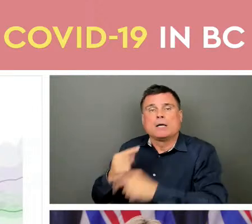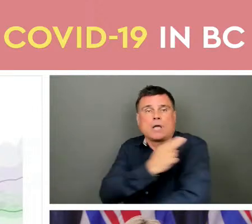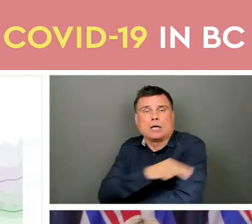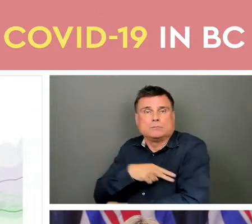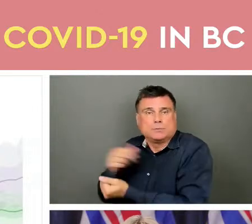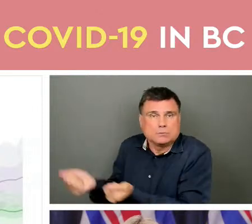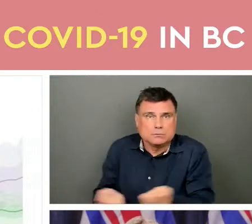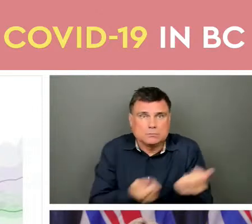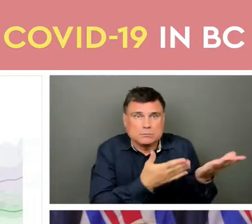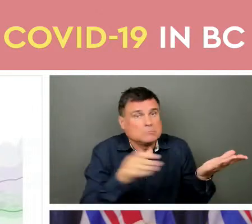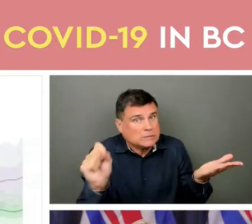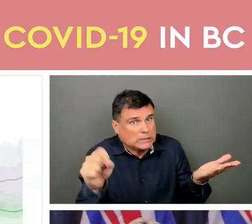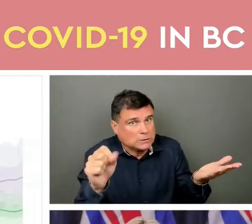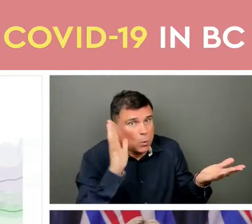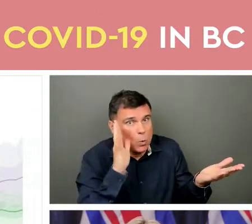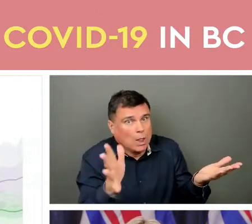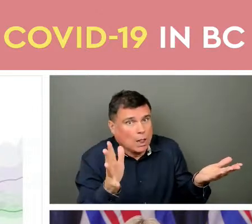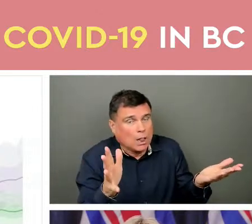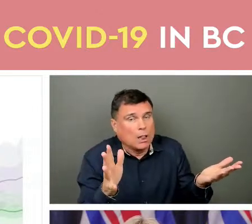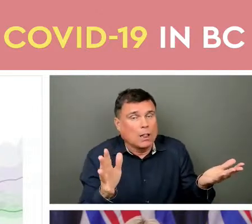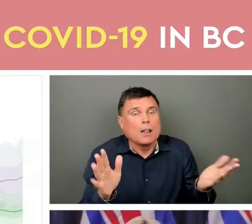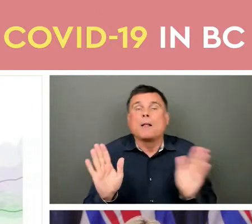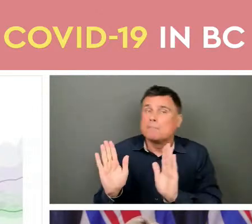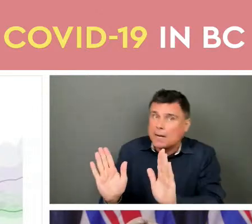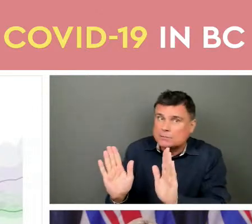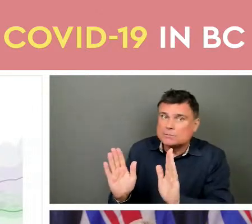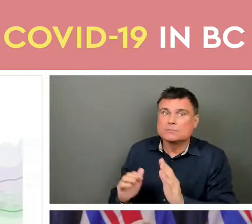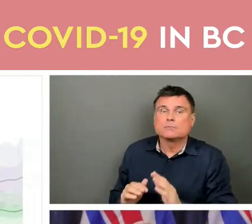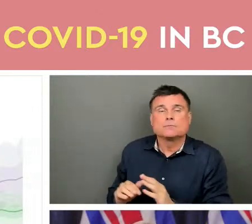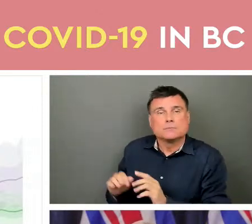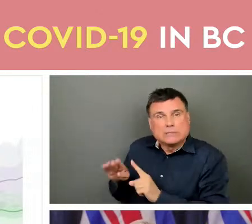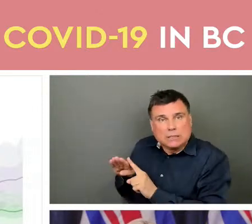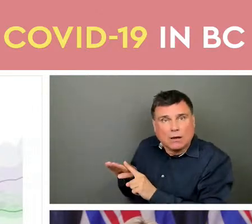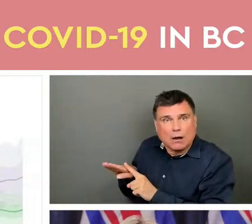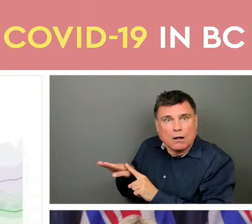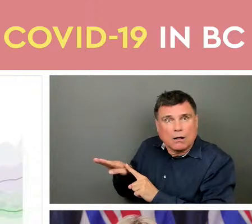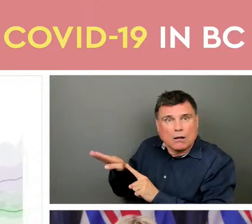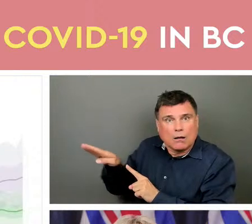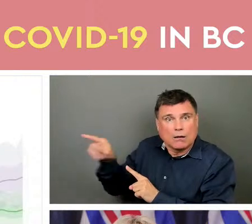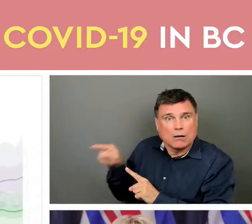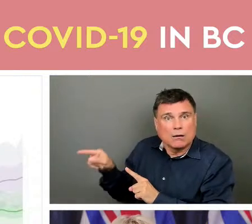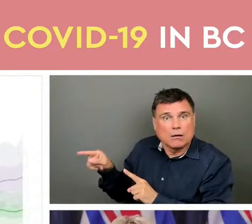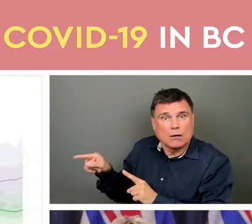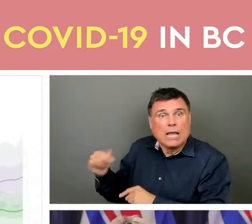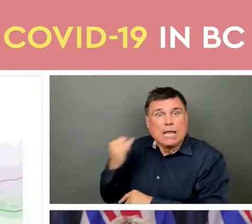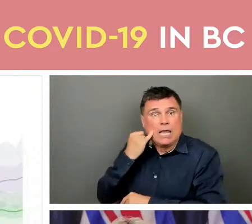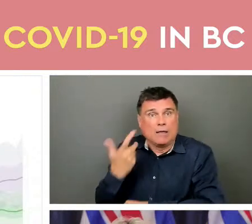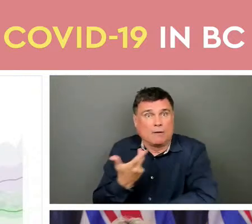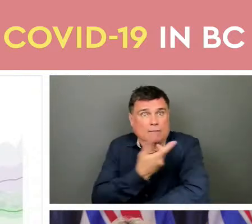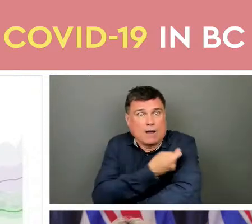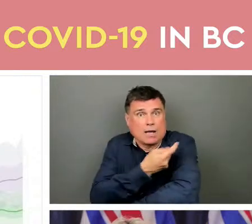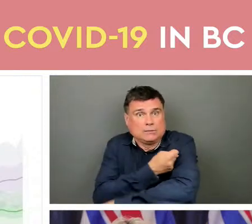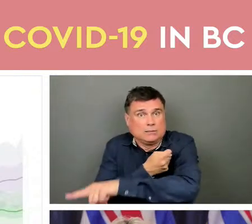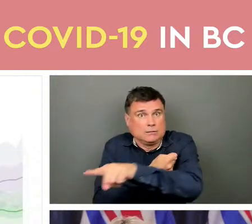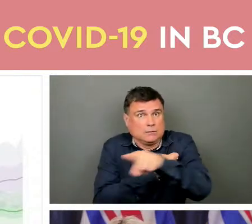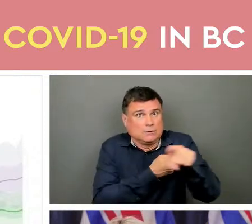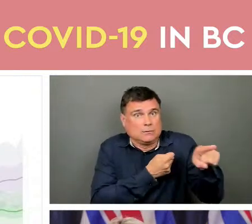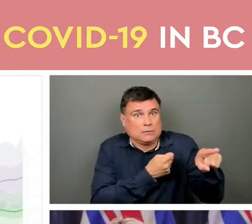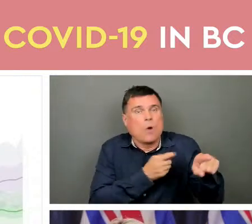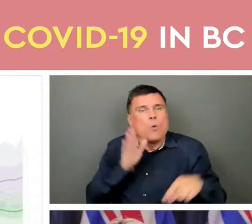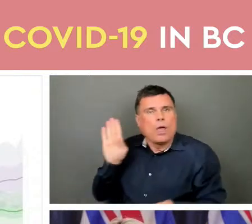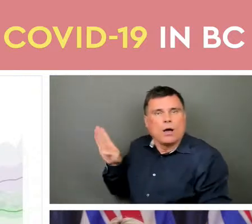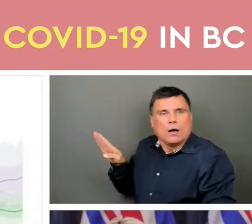hospitalizations. But that small incremental increase in immunization means that that will level off,